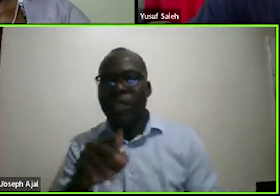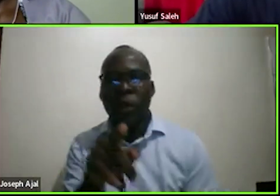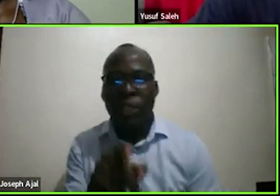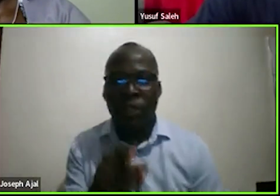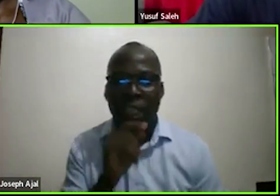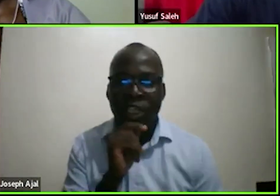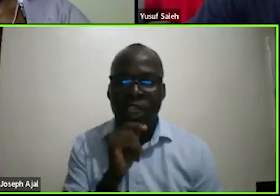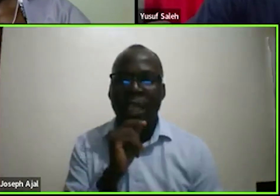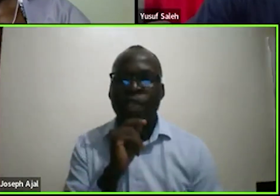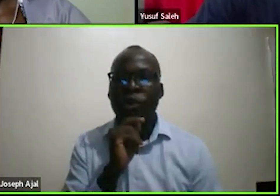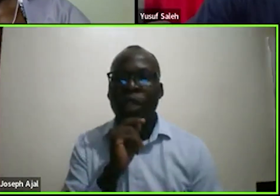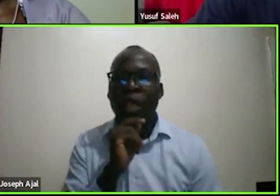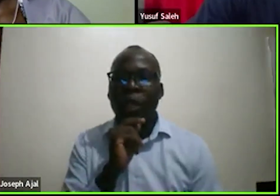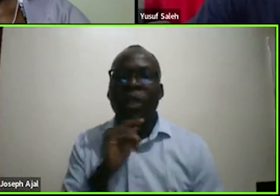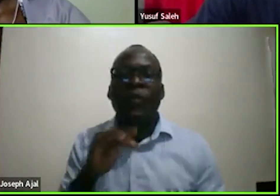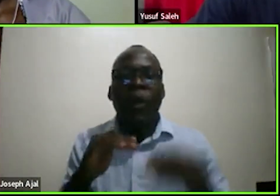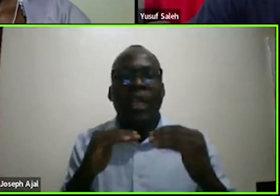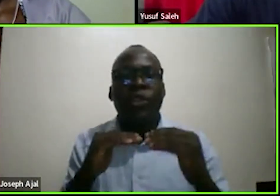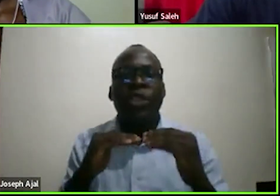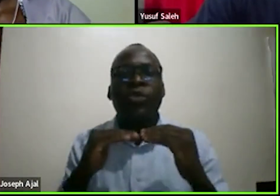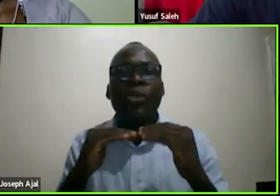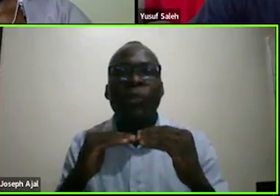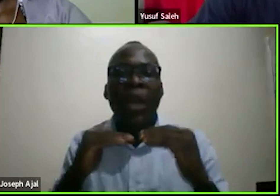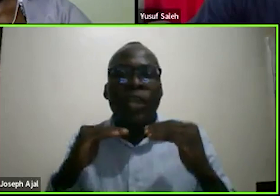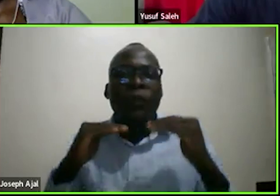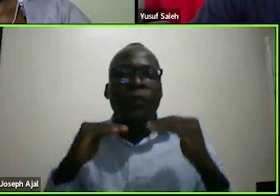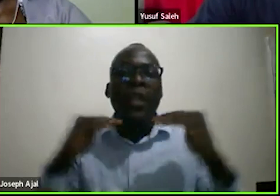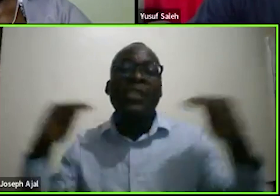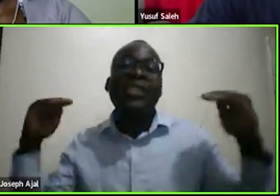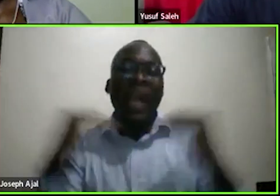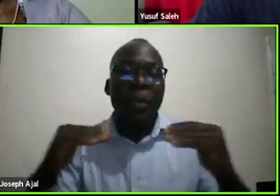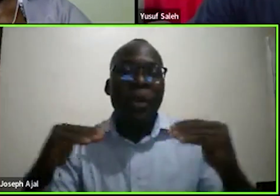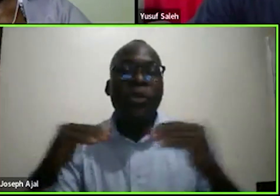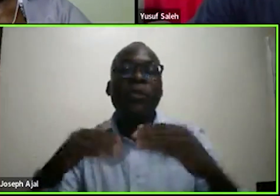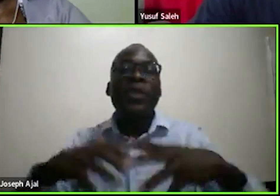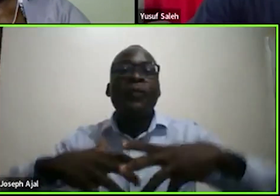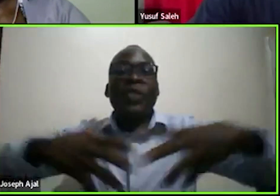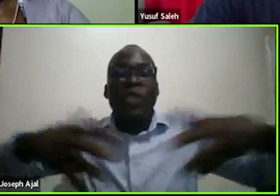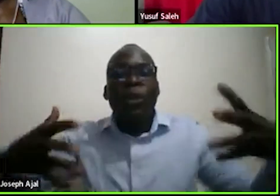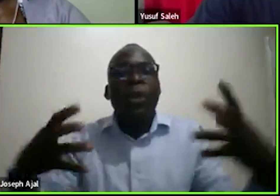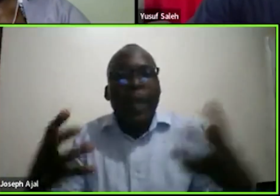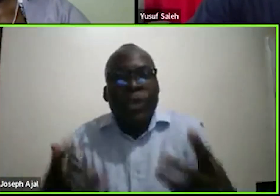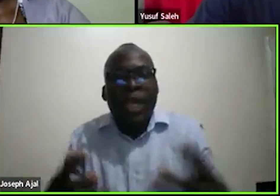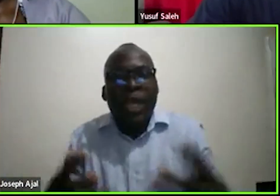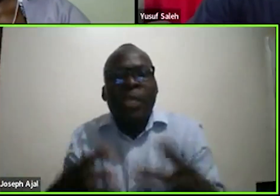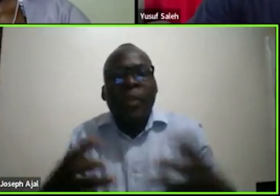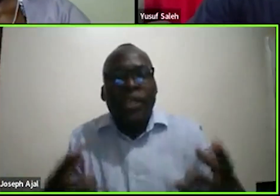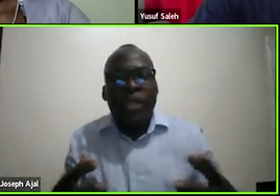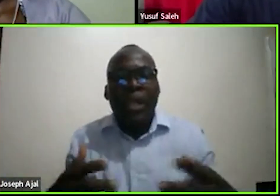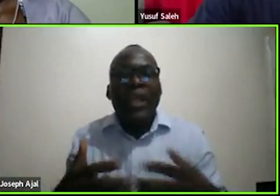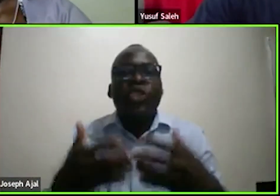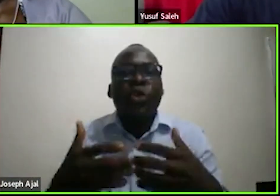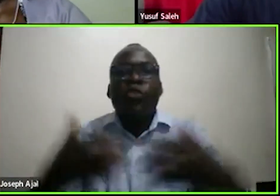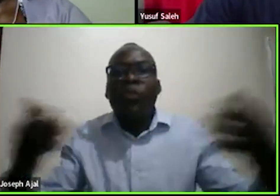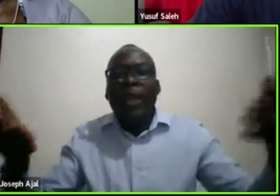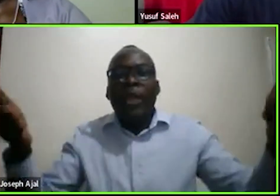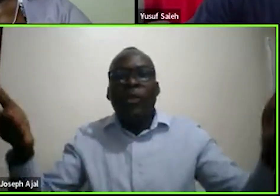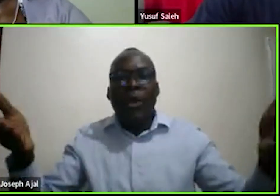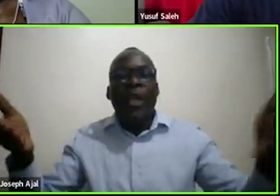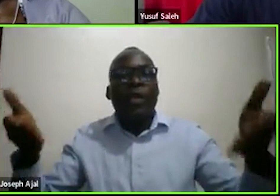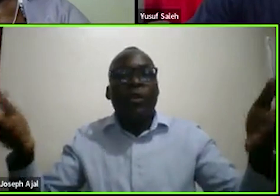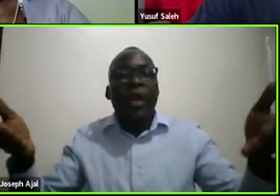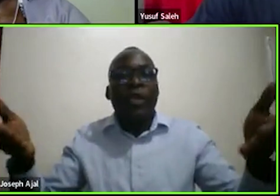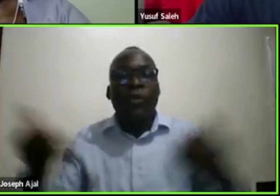spaces. Now, there's a question in the chat I saw. What if the organization is too small and you feel stuck because of the physical location and space? There's no room